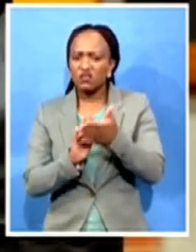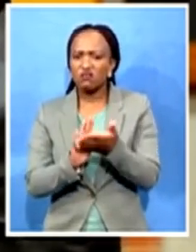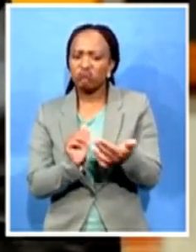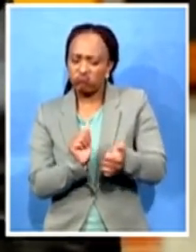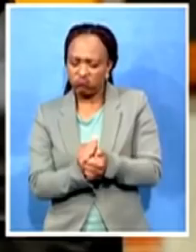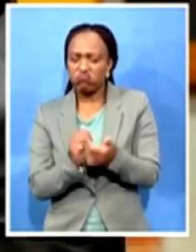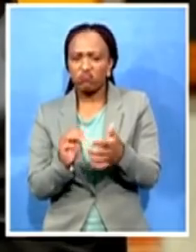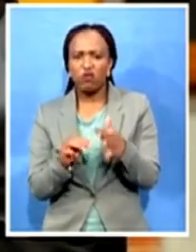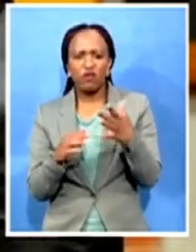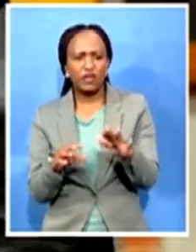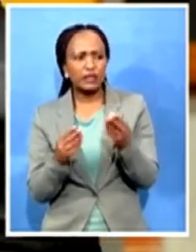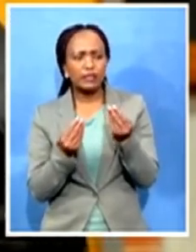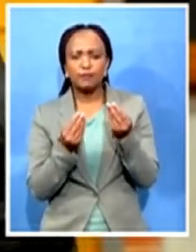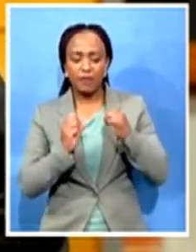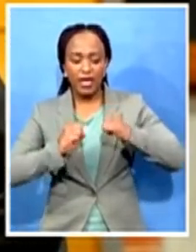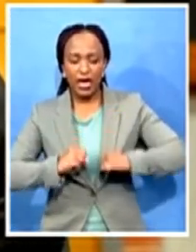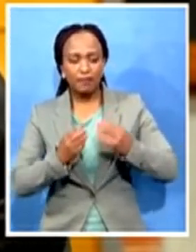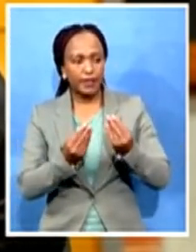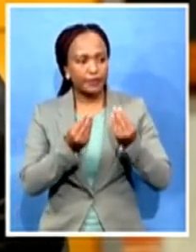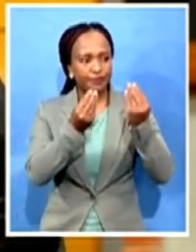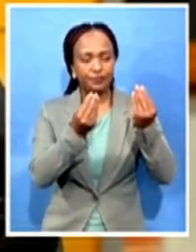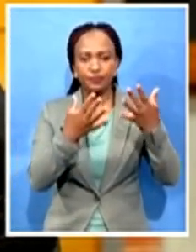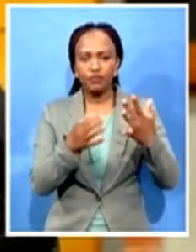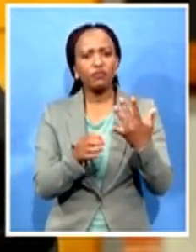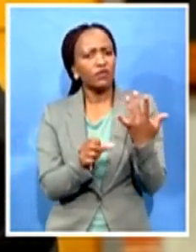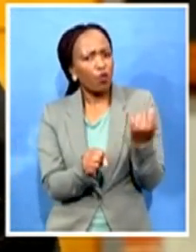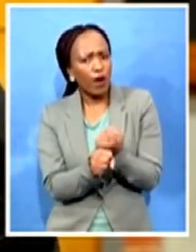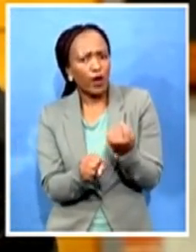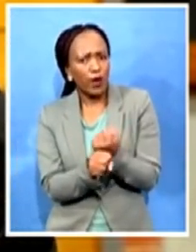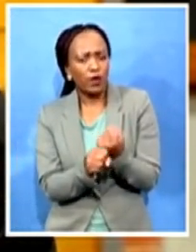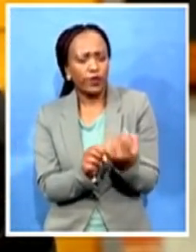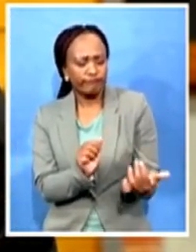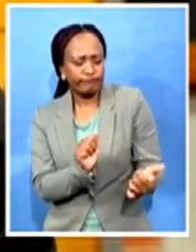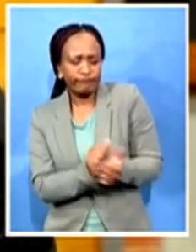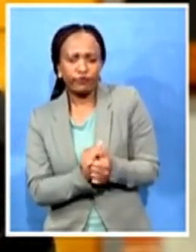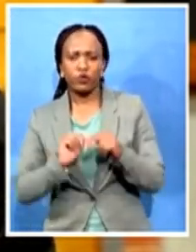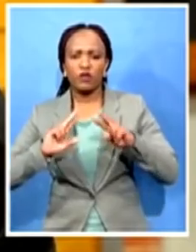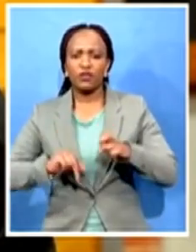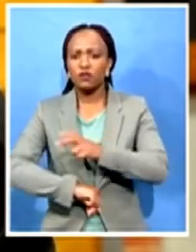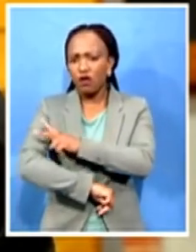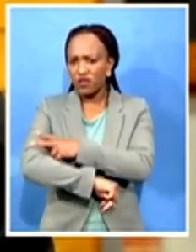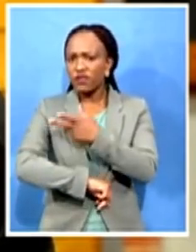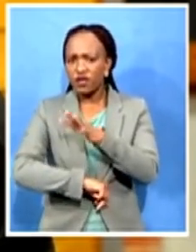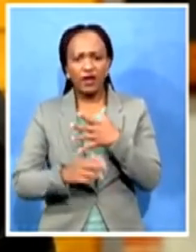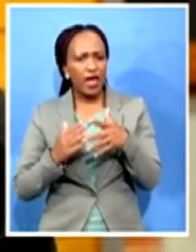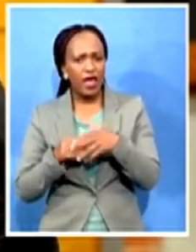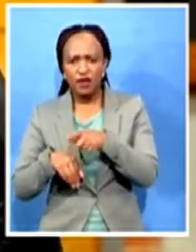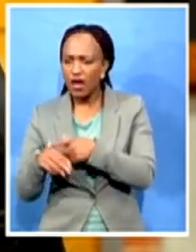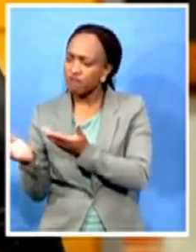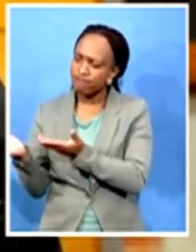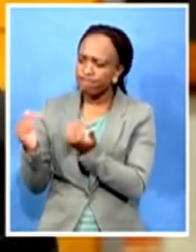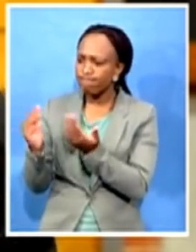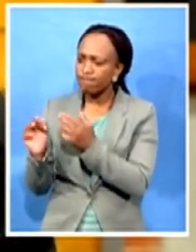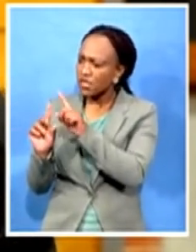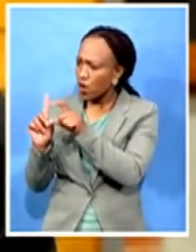We cooperated, the investigating officers. I'm happy if they call them, I'm happy to question them in regards to all the cooperation, etc.